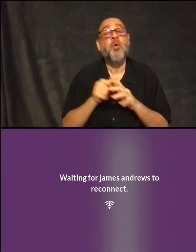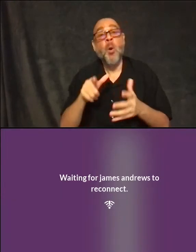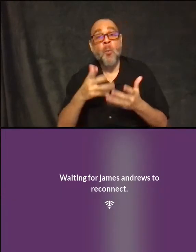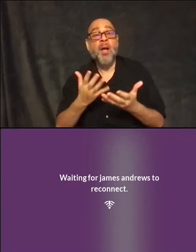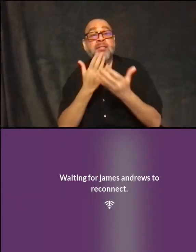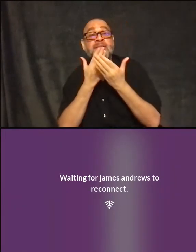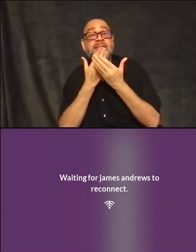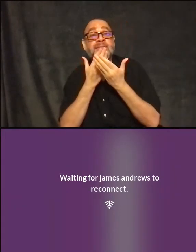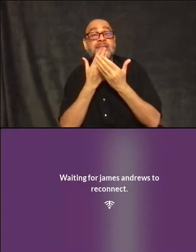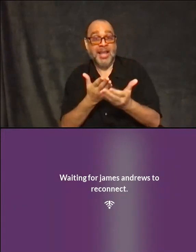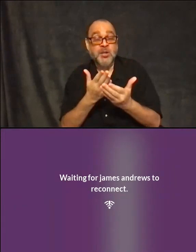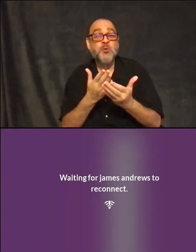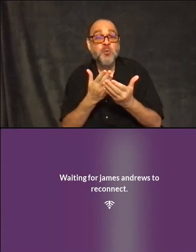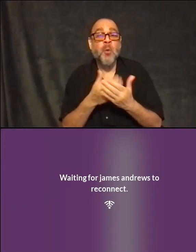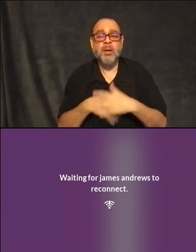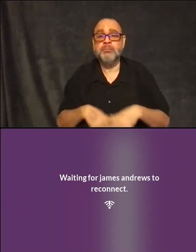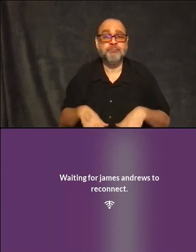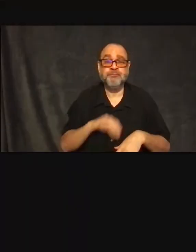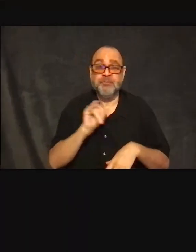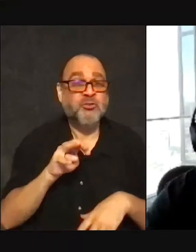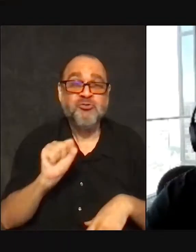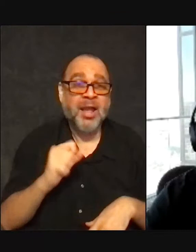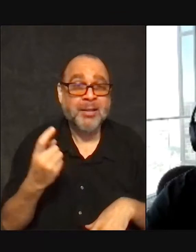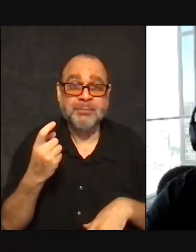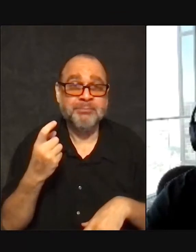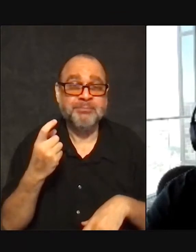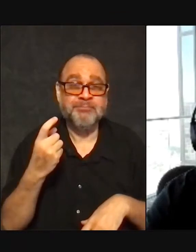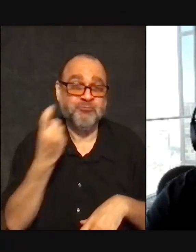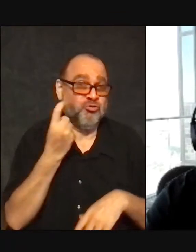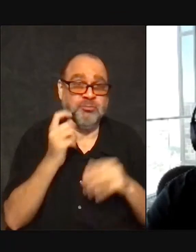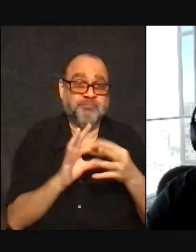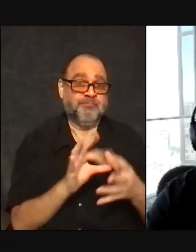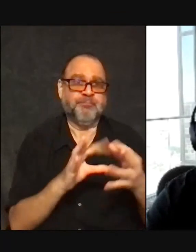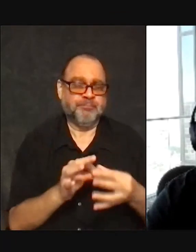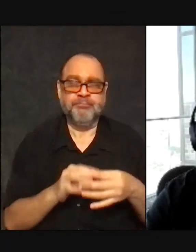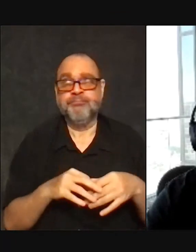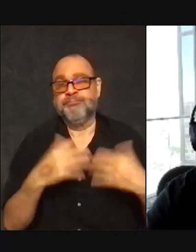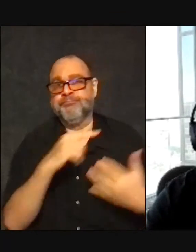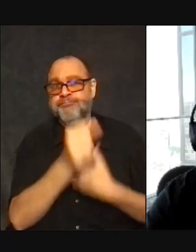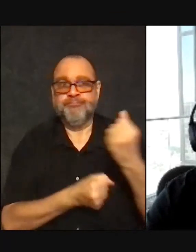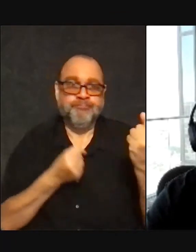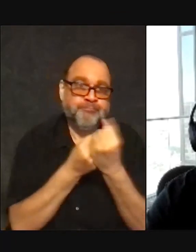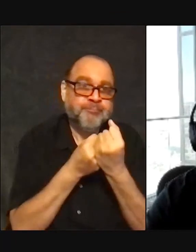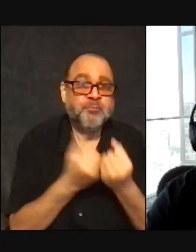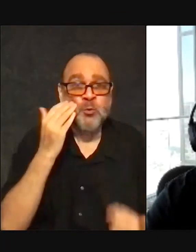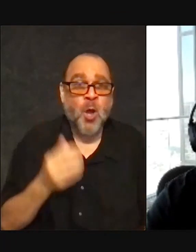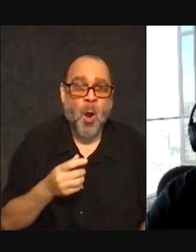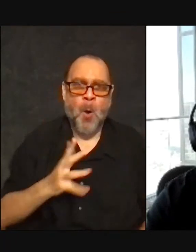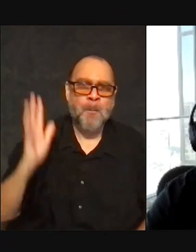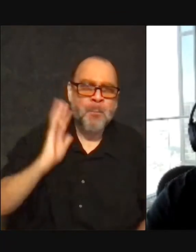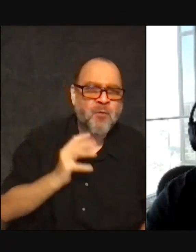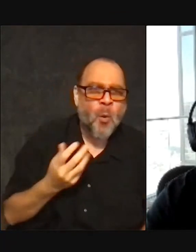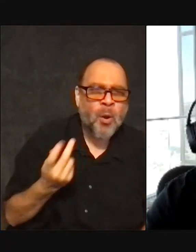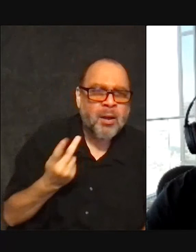I definitely concur with what James was saying. This was phenomenal. We haven't connected in such a long time since you were in Boston. I don't know if we were at South